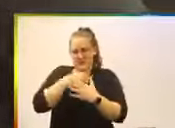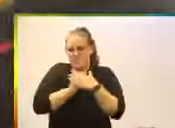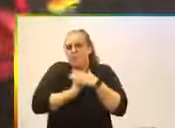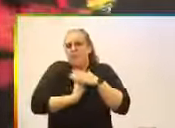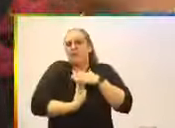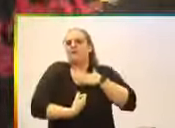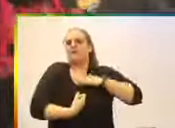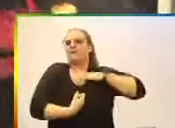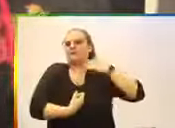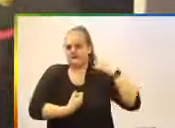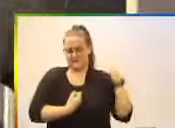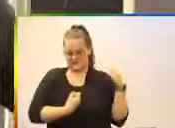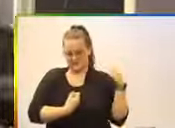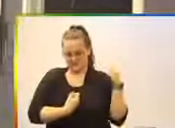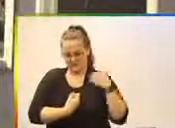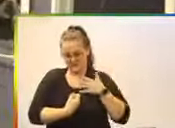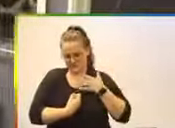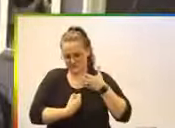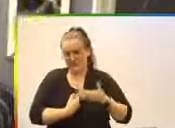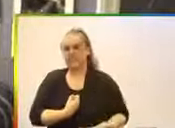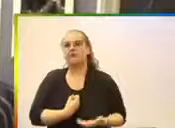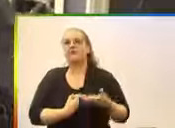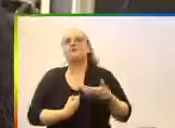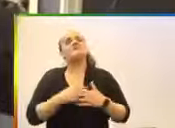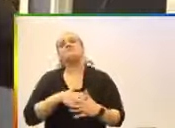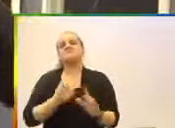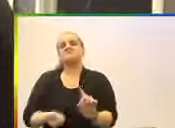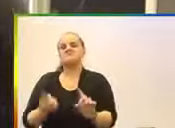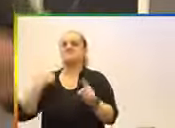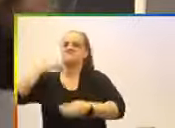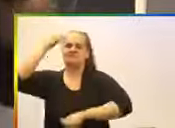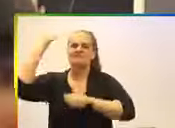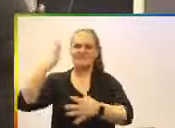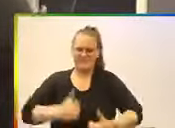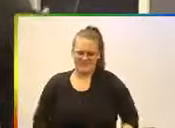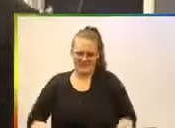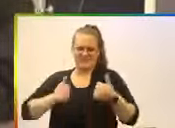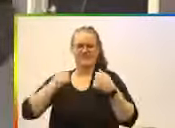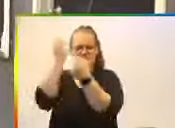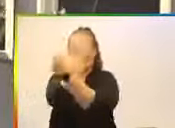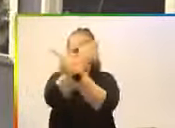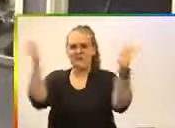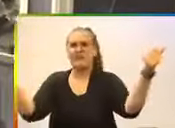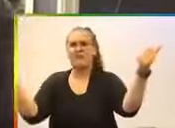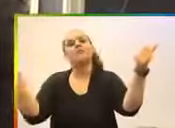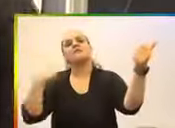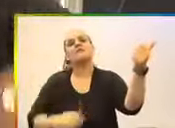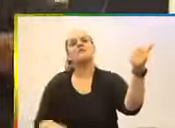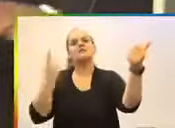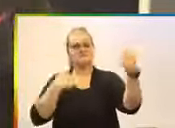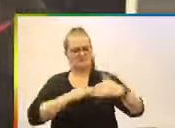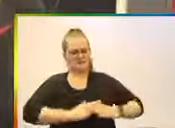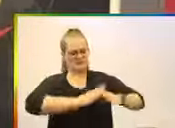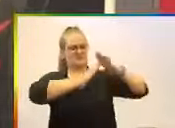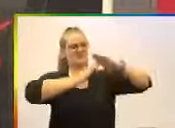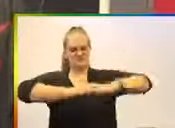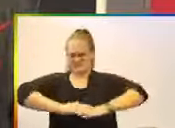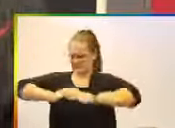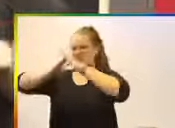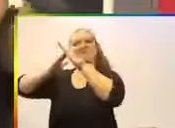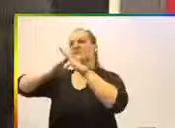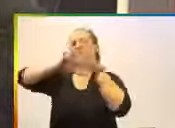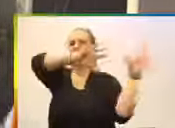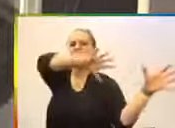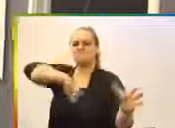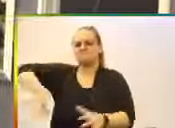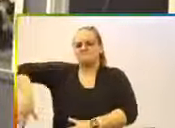look, I'm screaming life is what you make it. Me in four walls while I'm trying to create it, and I've been inside while I'm holding on to loved